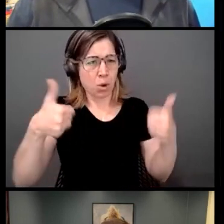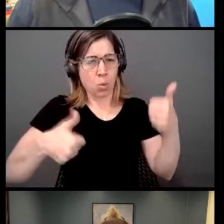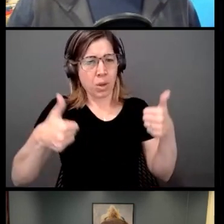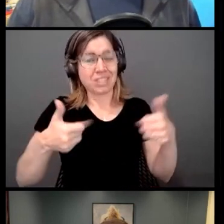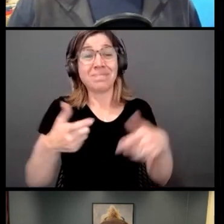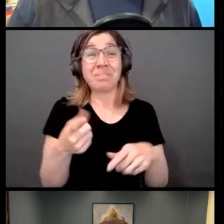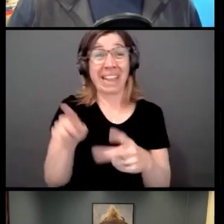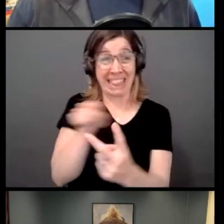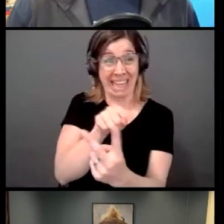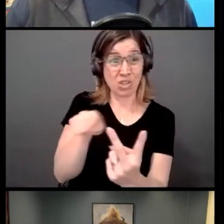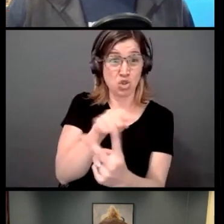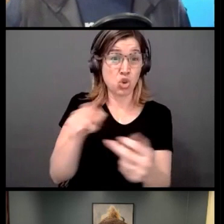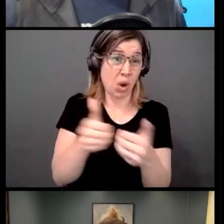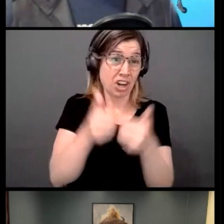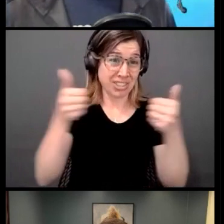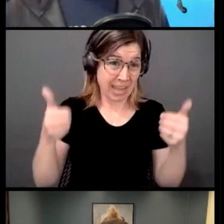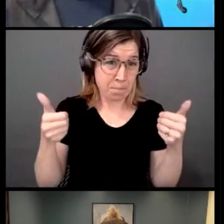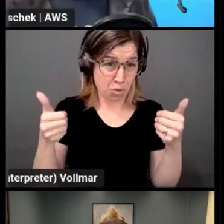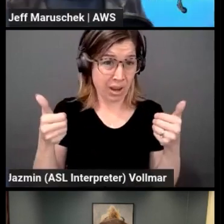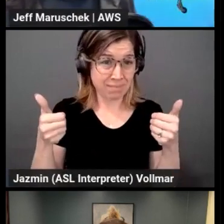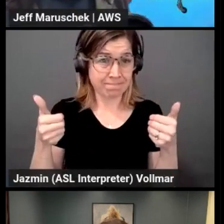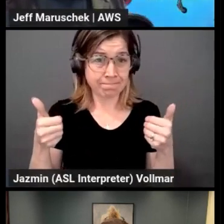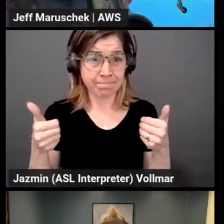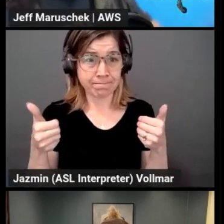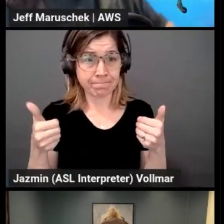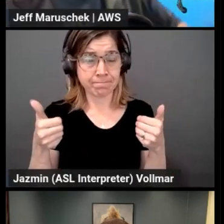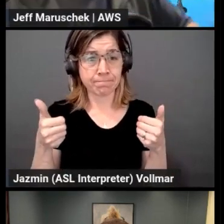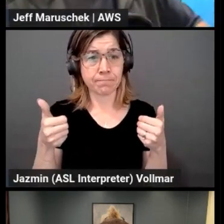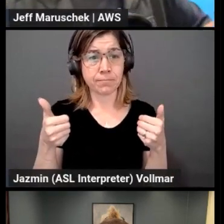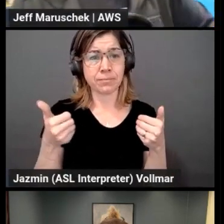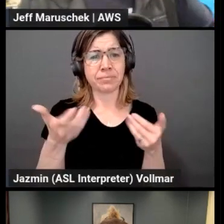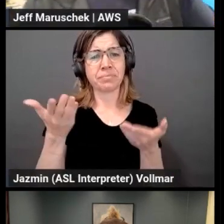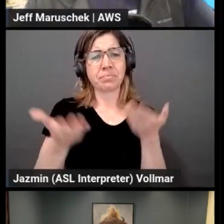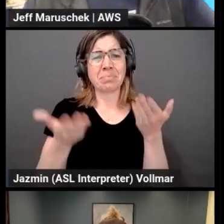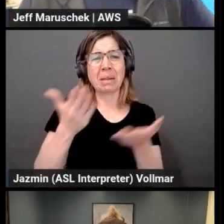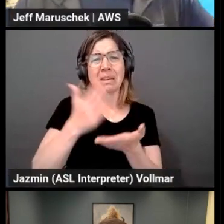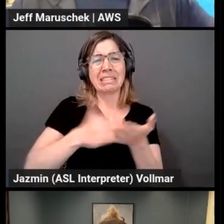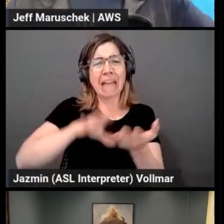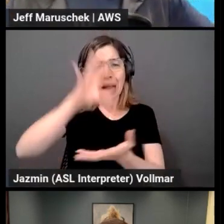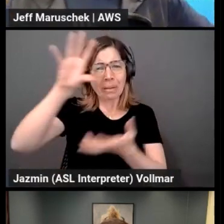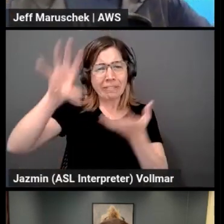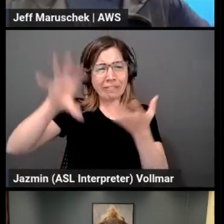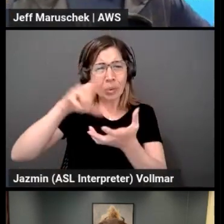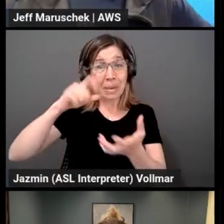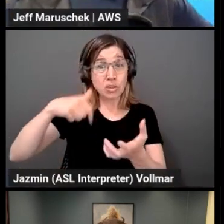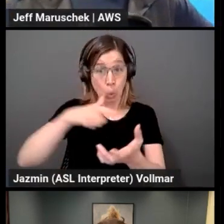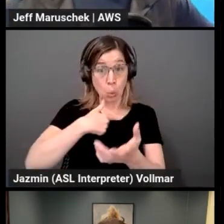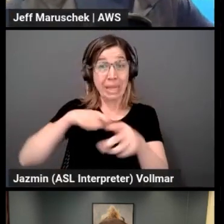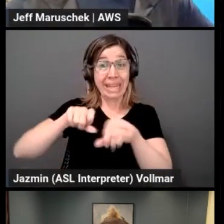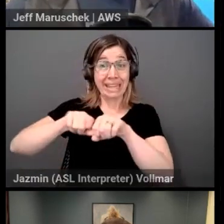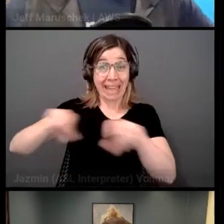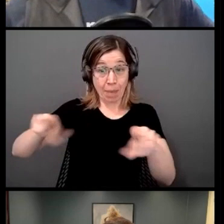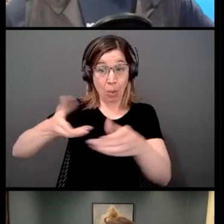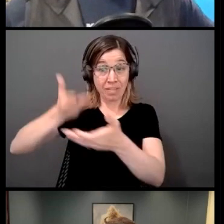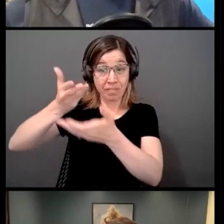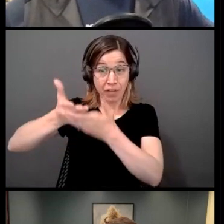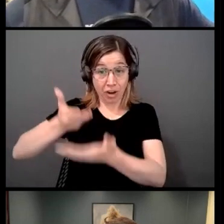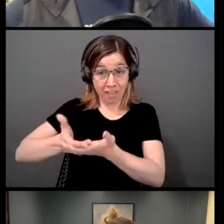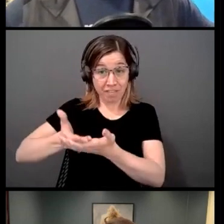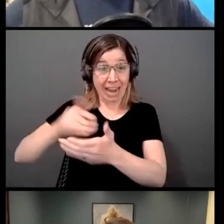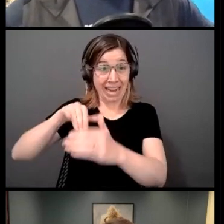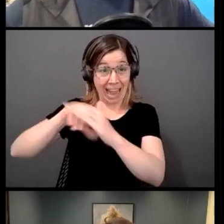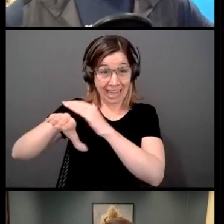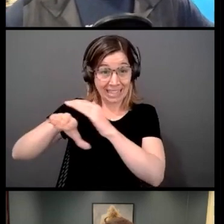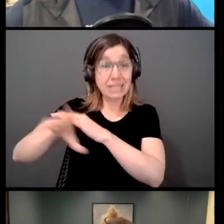are separate. There's also, and there might be some confusion because we came out with verified access, but we also came out with something called verified